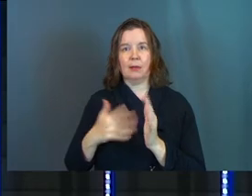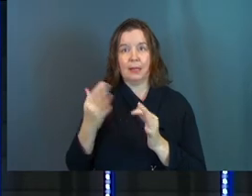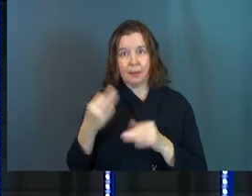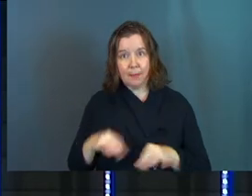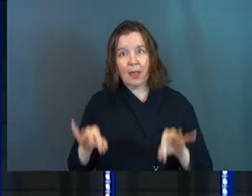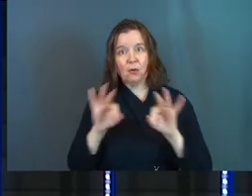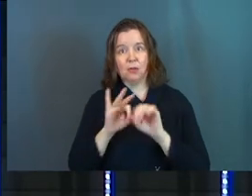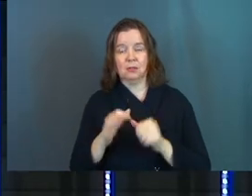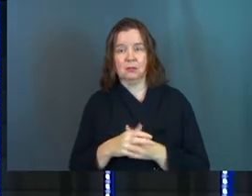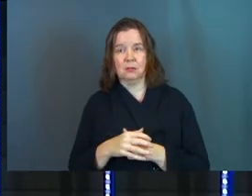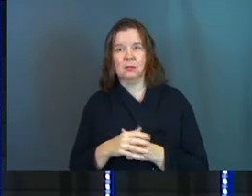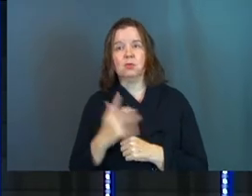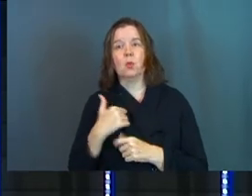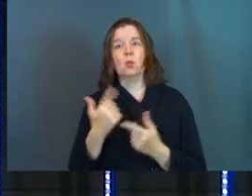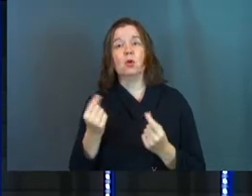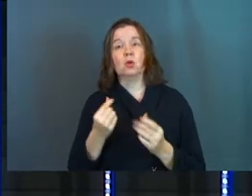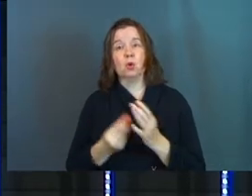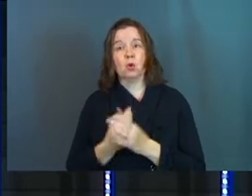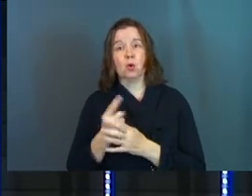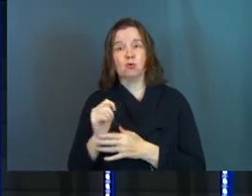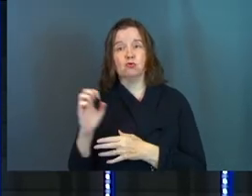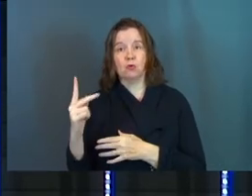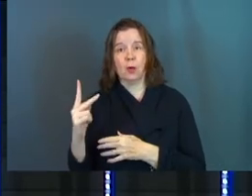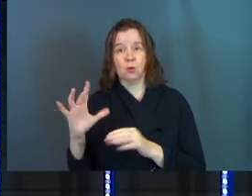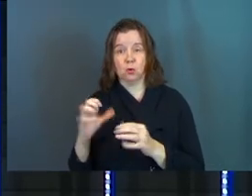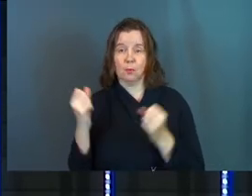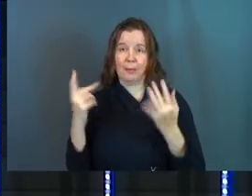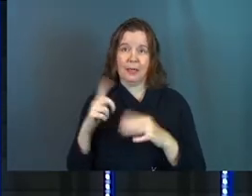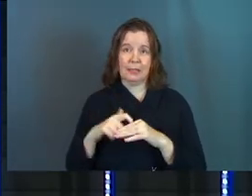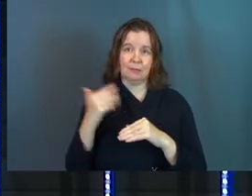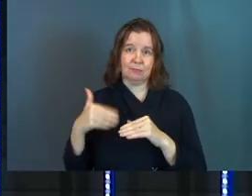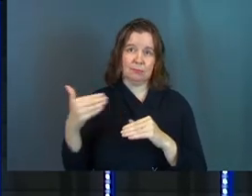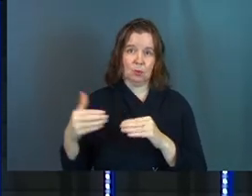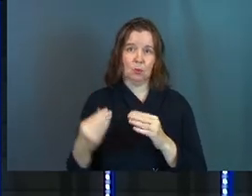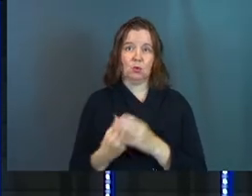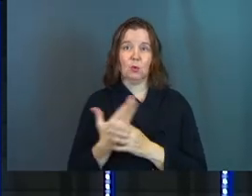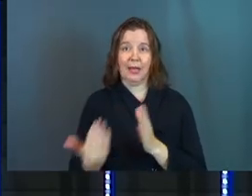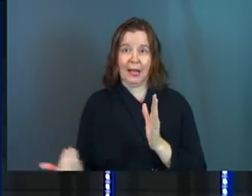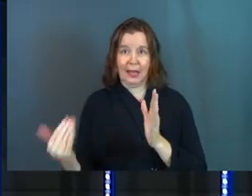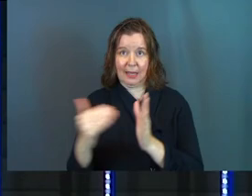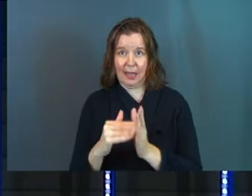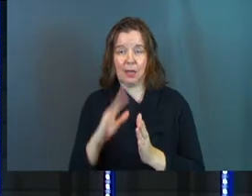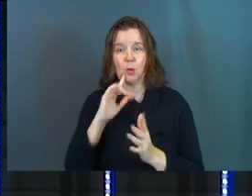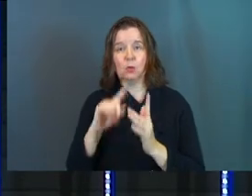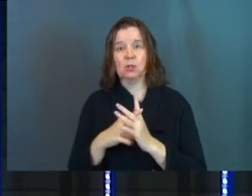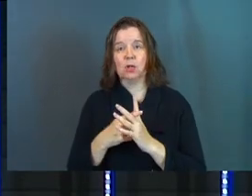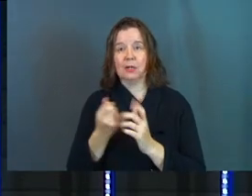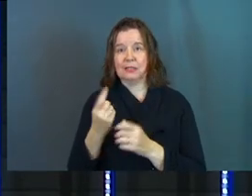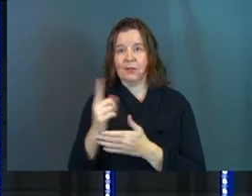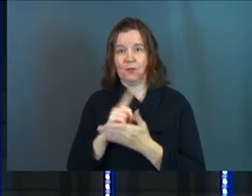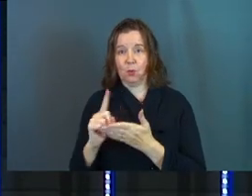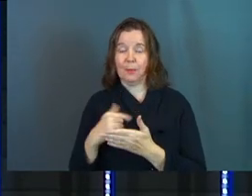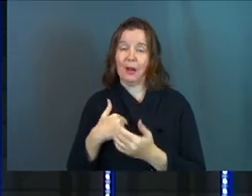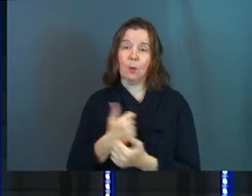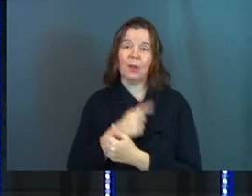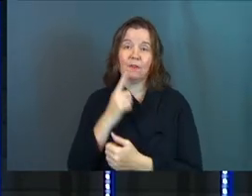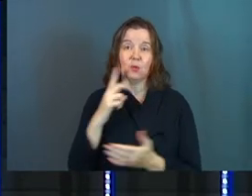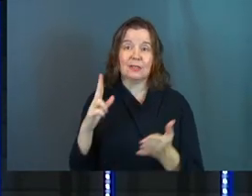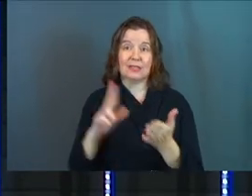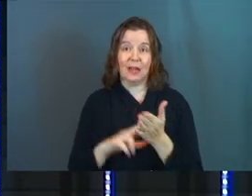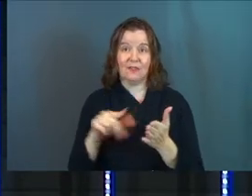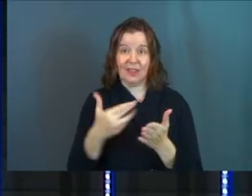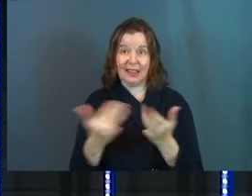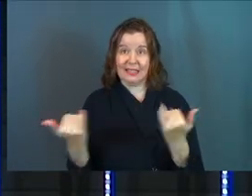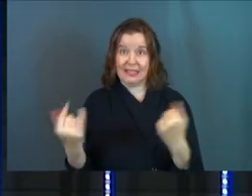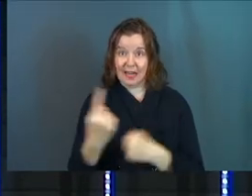It matters. So we're going to do growth track. We've done growth track multiple times. We're doing growth track again. It's going to start in several weeks, but I would love for you to sign